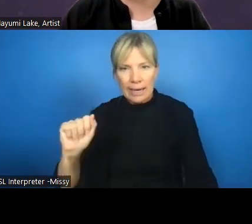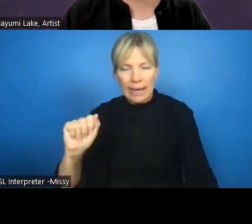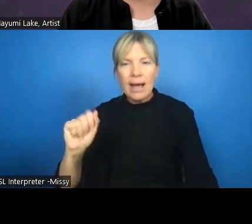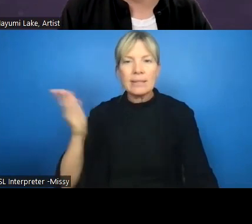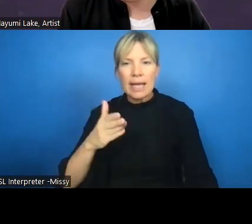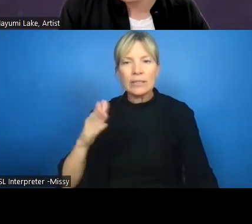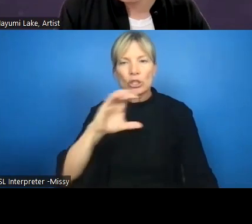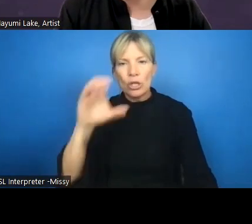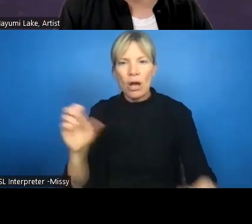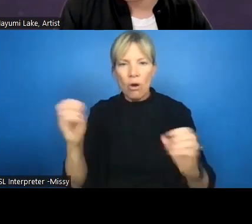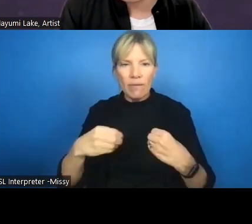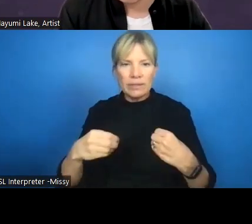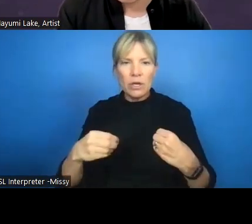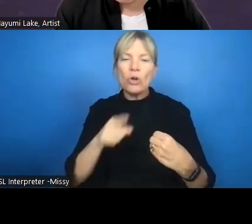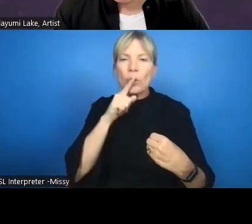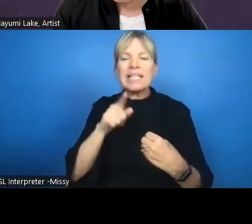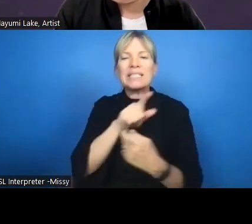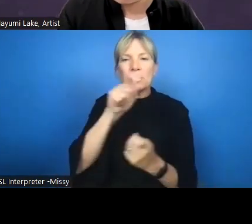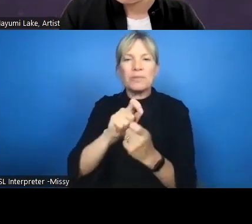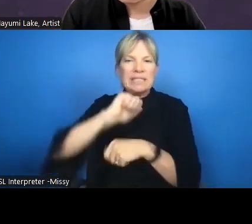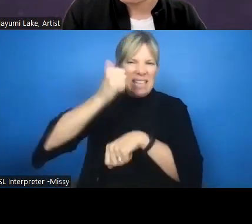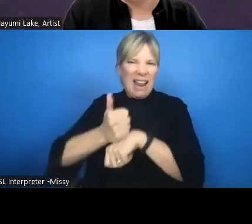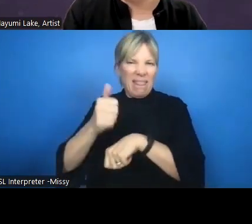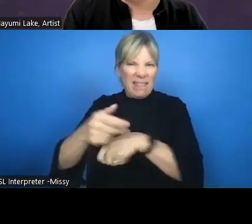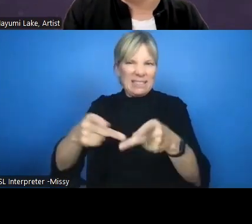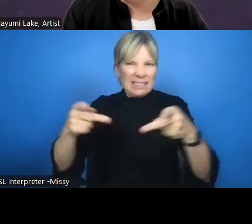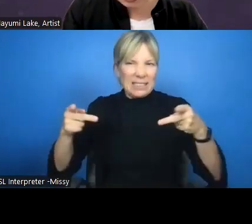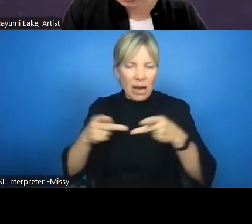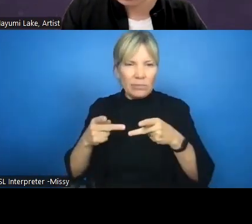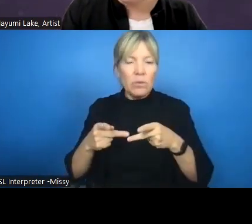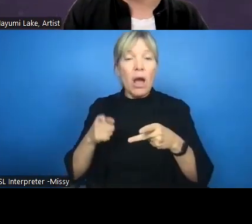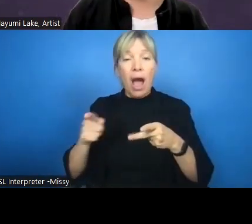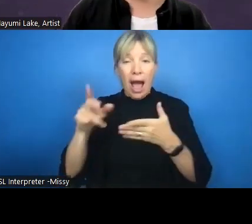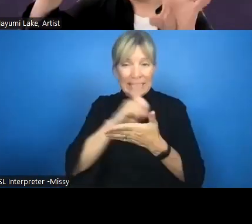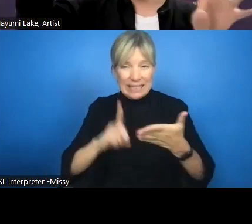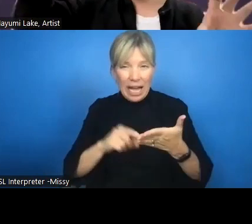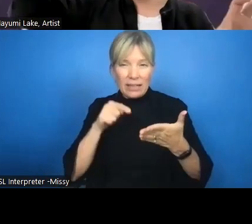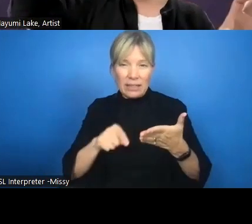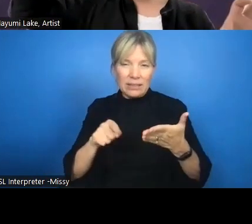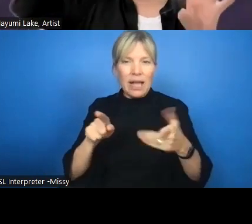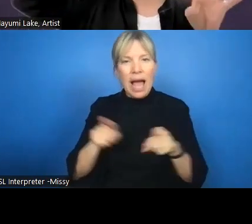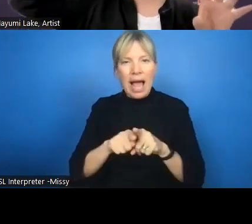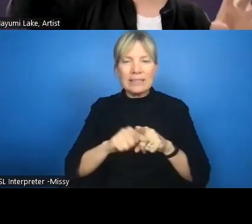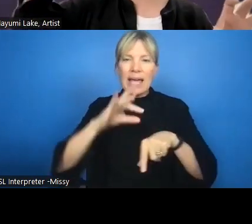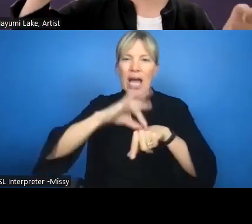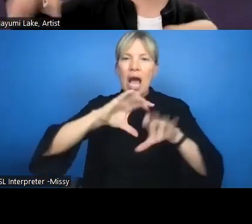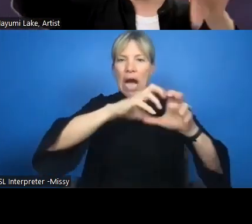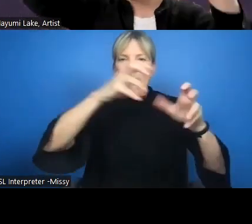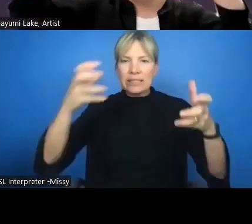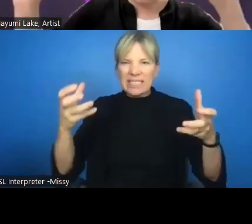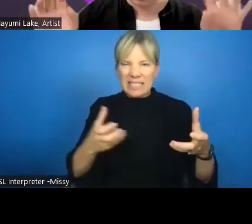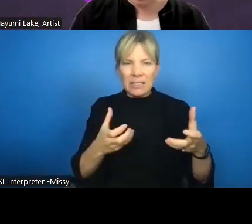also kind of site specific. I made this design kind of like continent-like